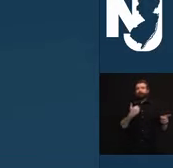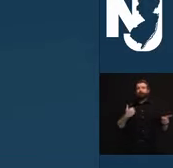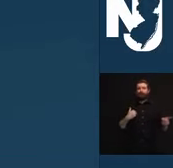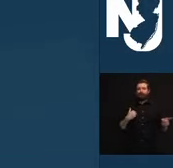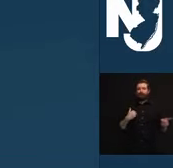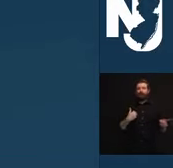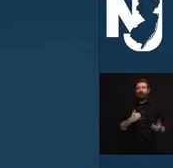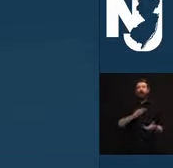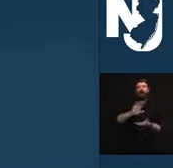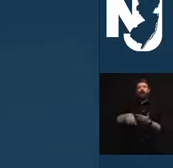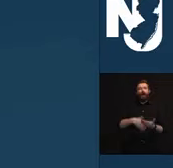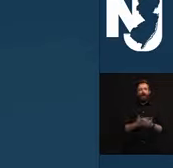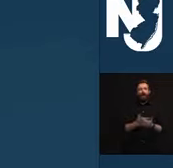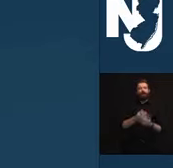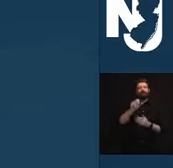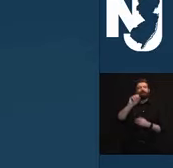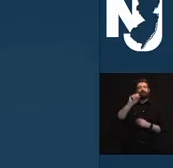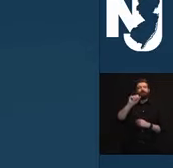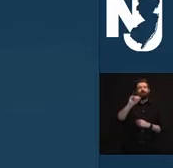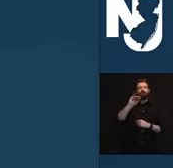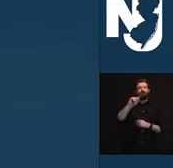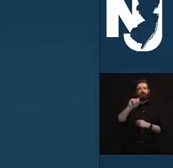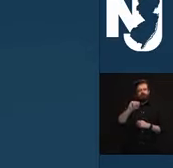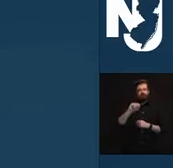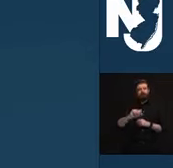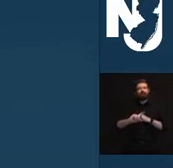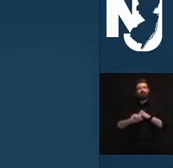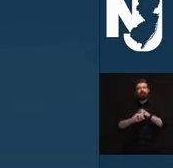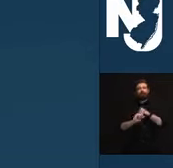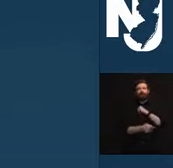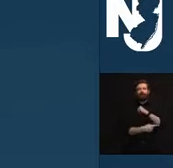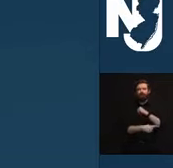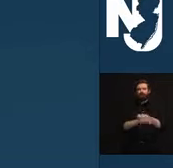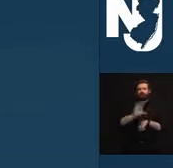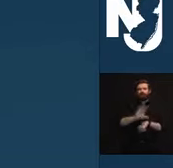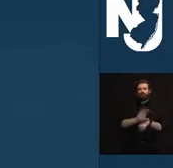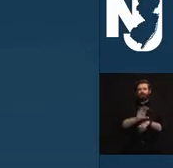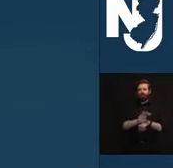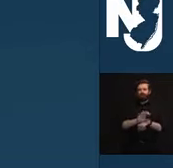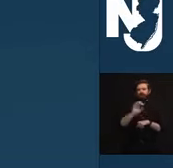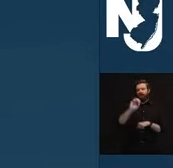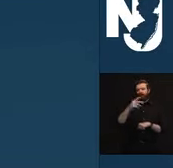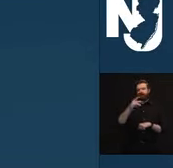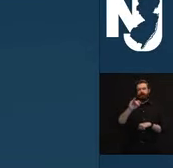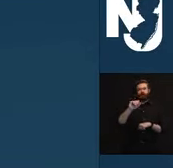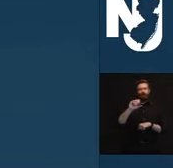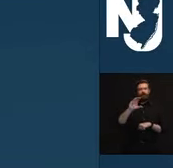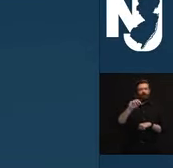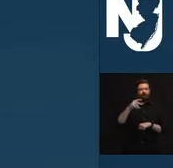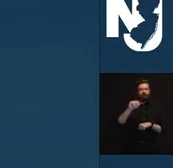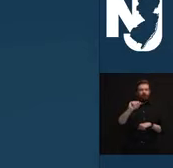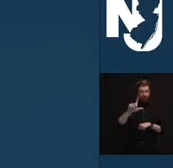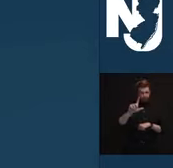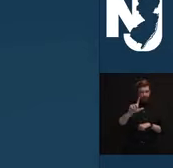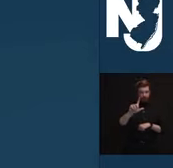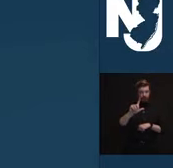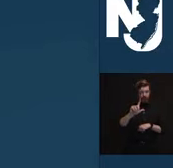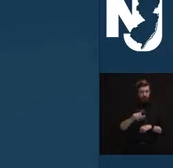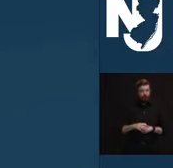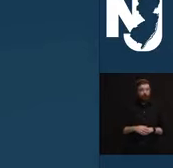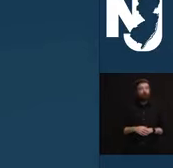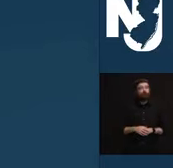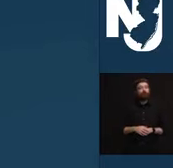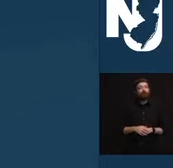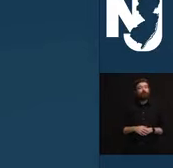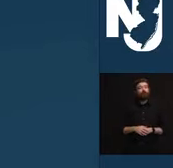the Cranford Democratic Club and the Westfield Community Players, serving both on stage and behind the scenes.